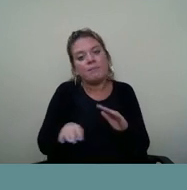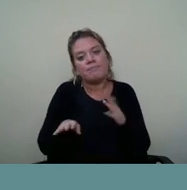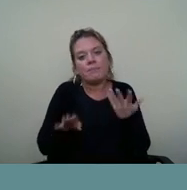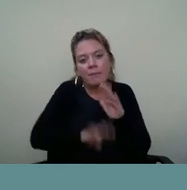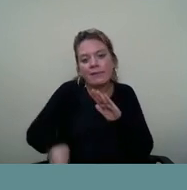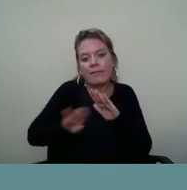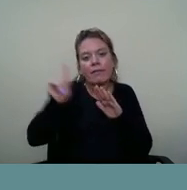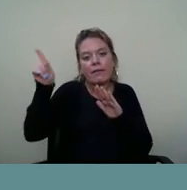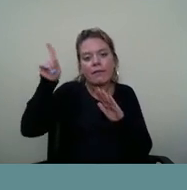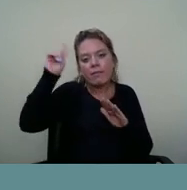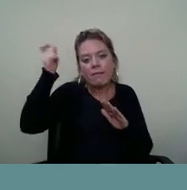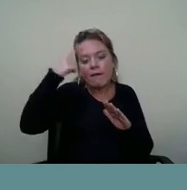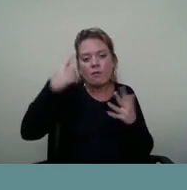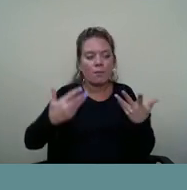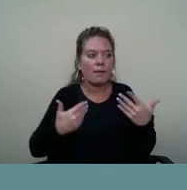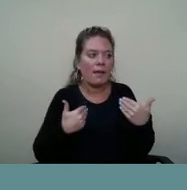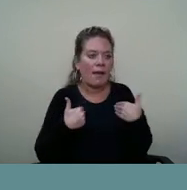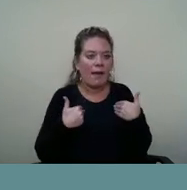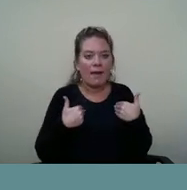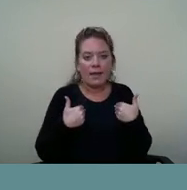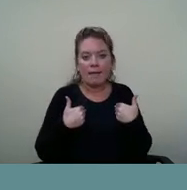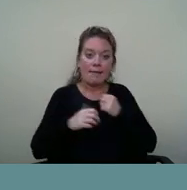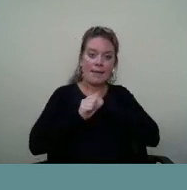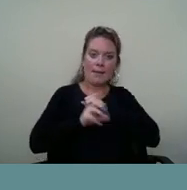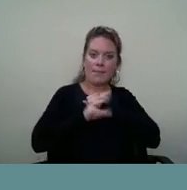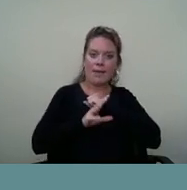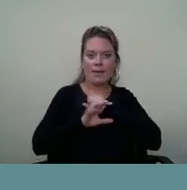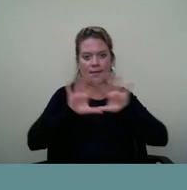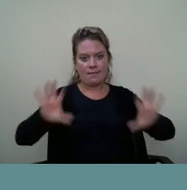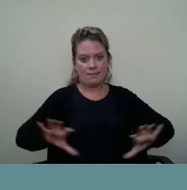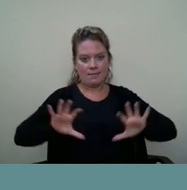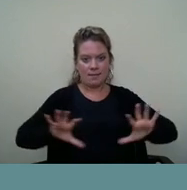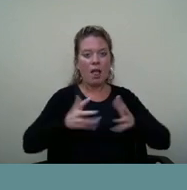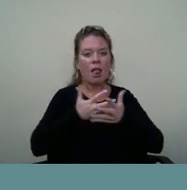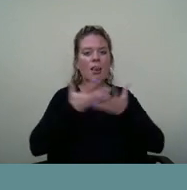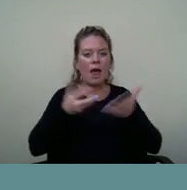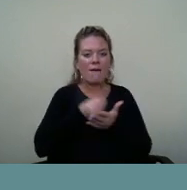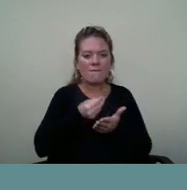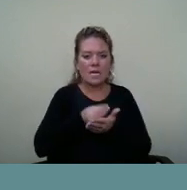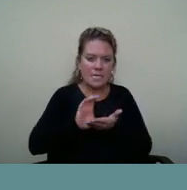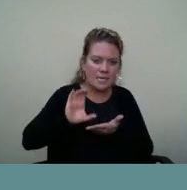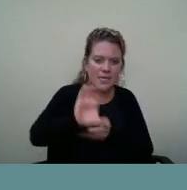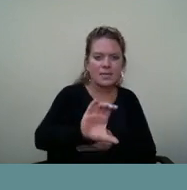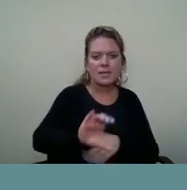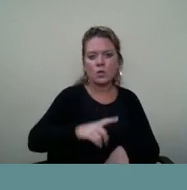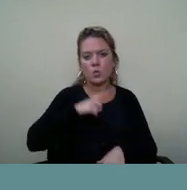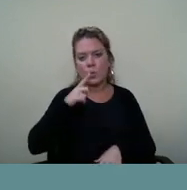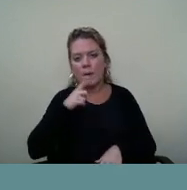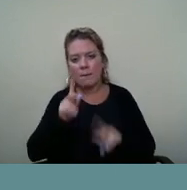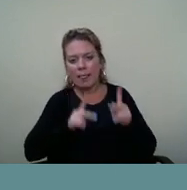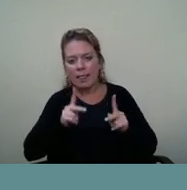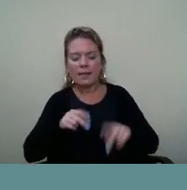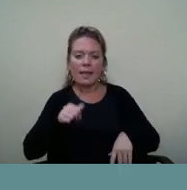government had sort of this movement or campaign, and they put a lot of funding into public